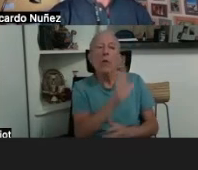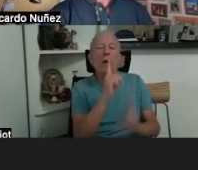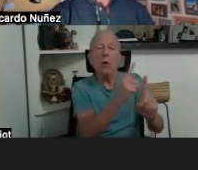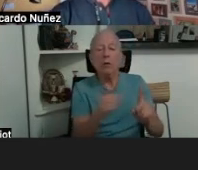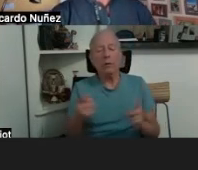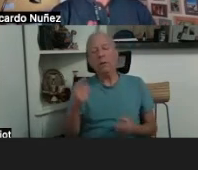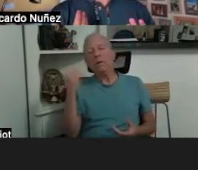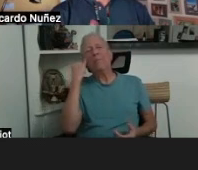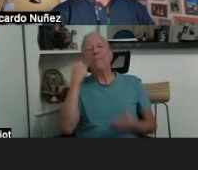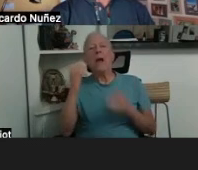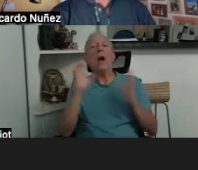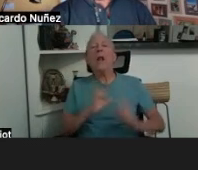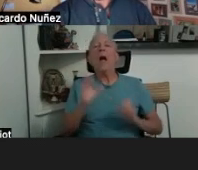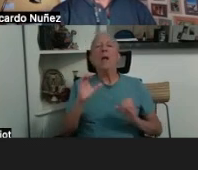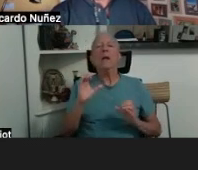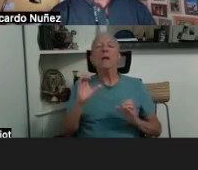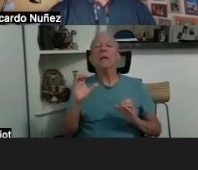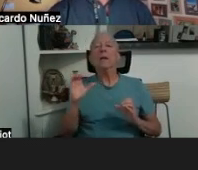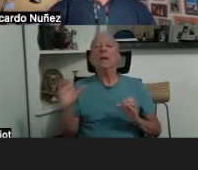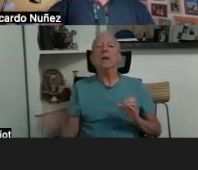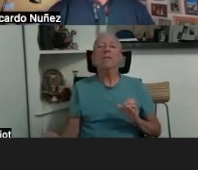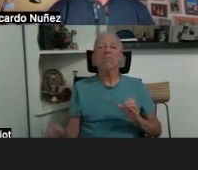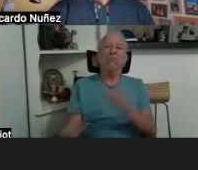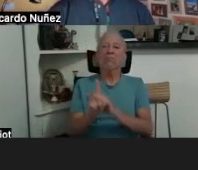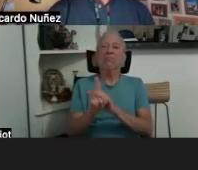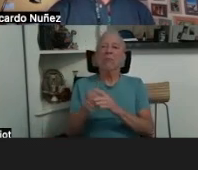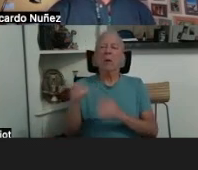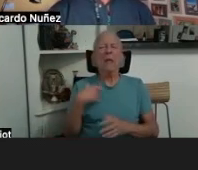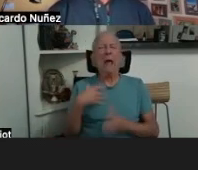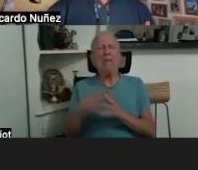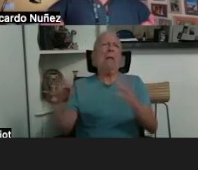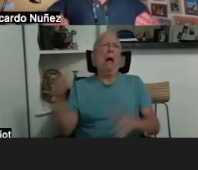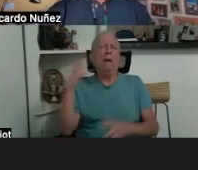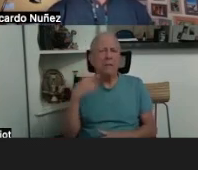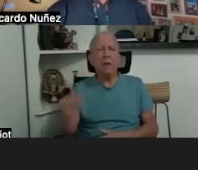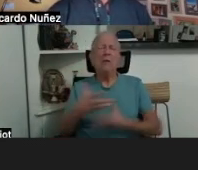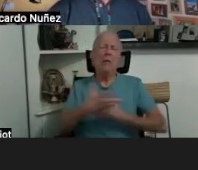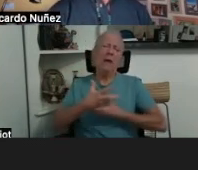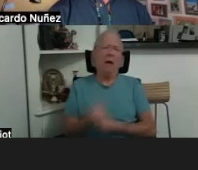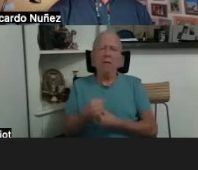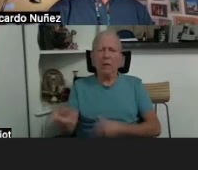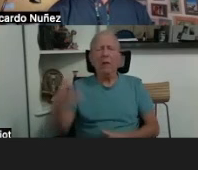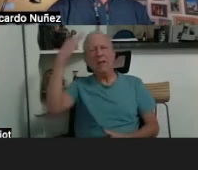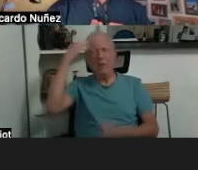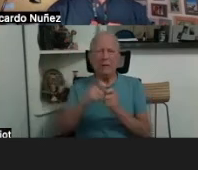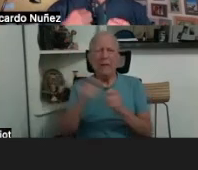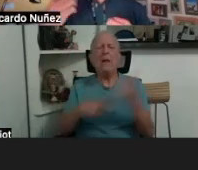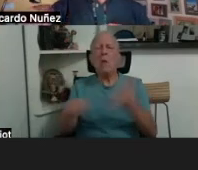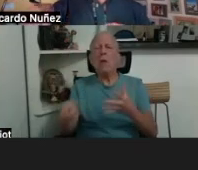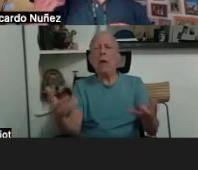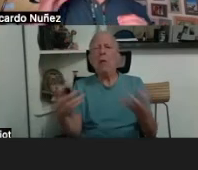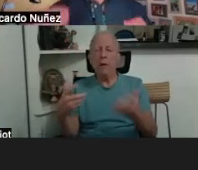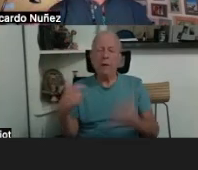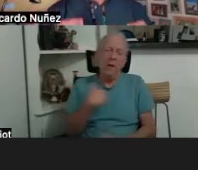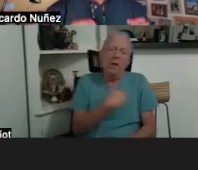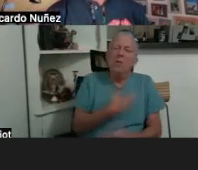us and they're super experienced and they're super confident and they know exactly what they want. And we are just the